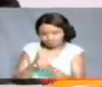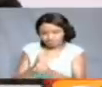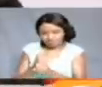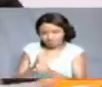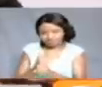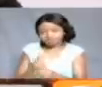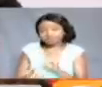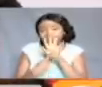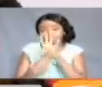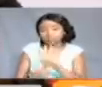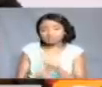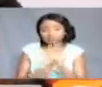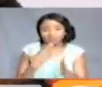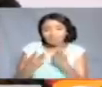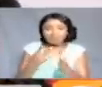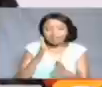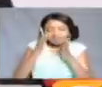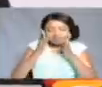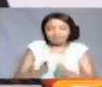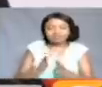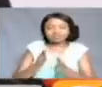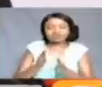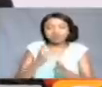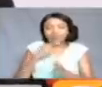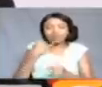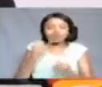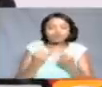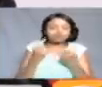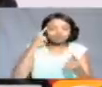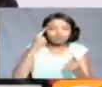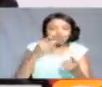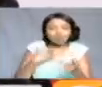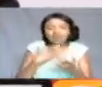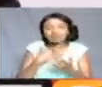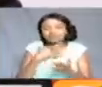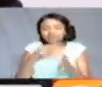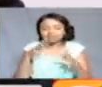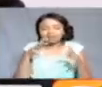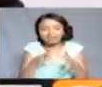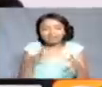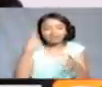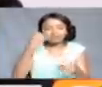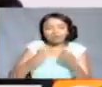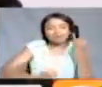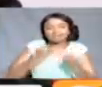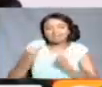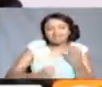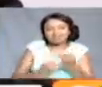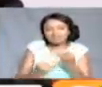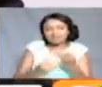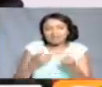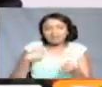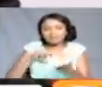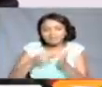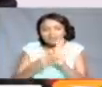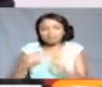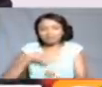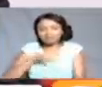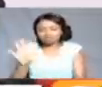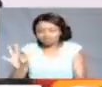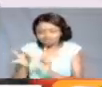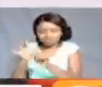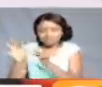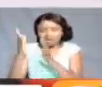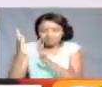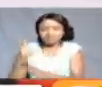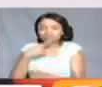an entertainment influencer would be good for talkability and reach. Then there would you have someone with 1,000 followers who can actually get people